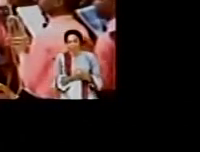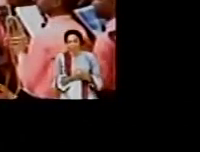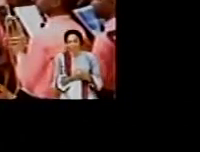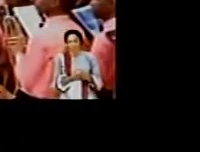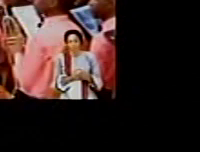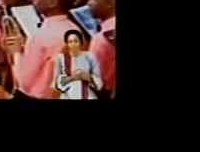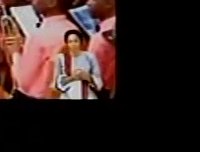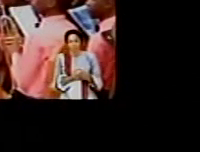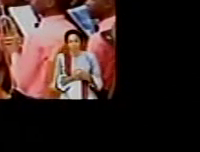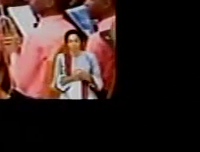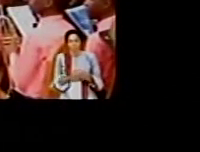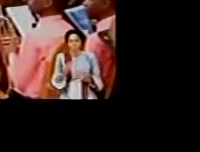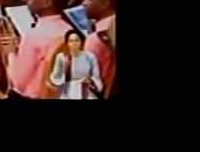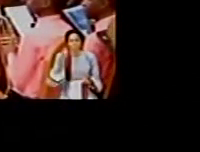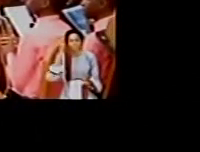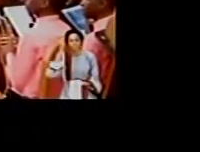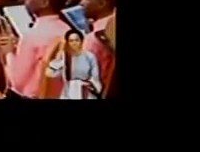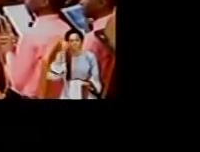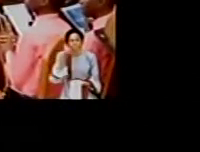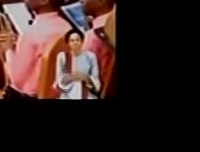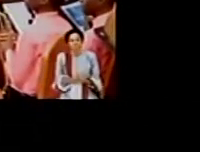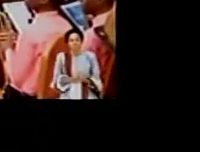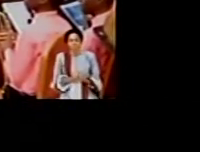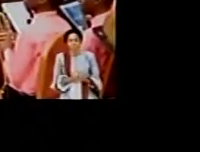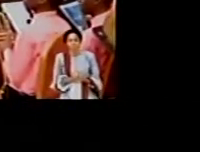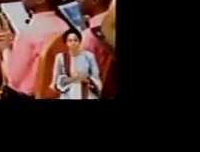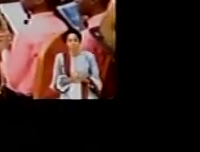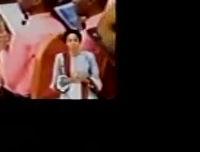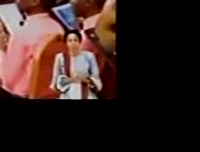say amen.